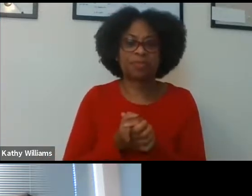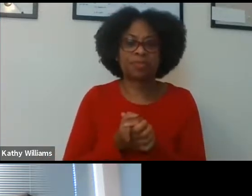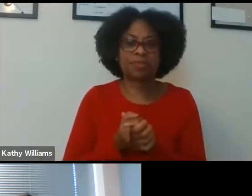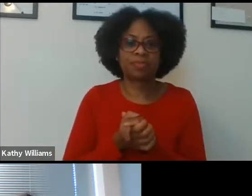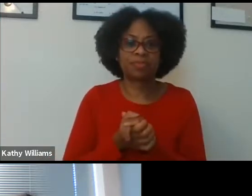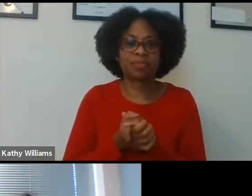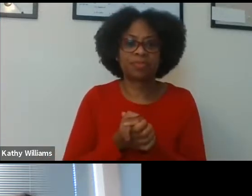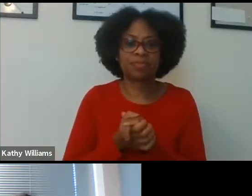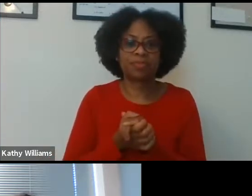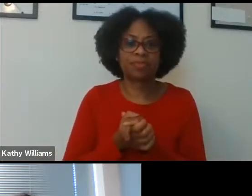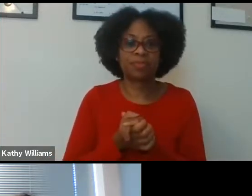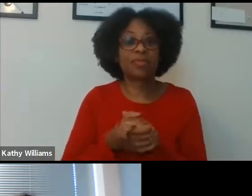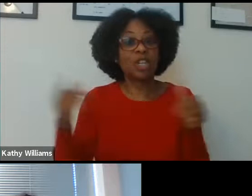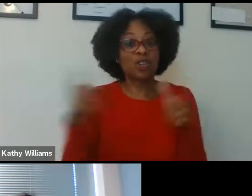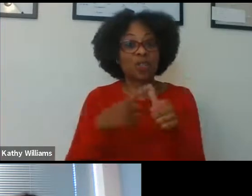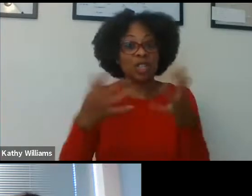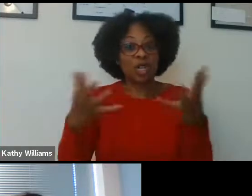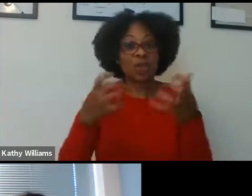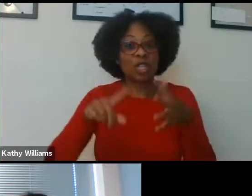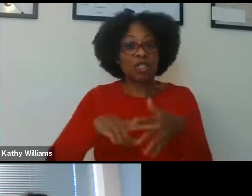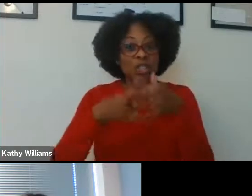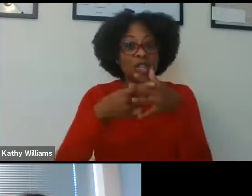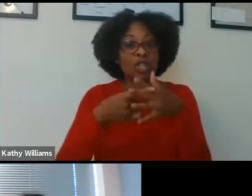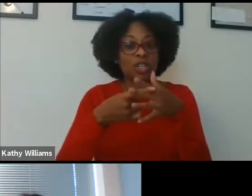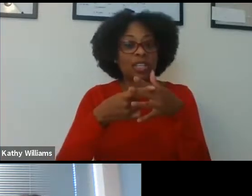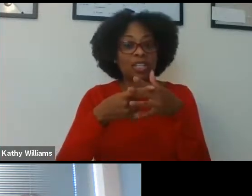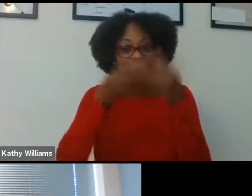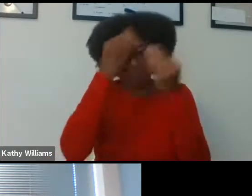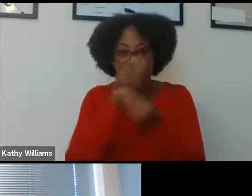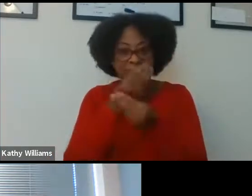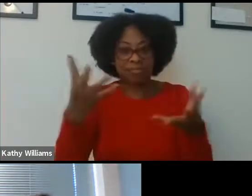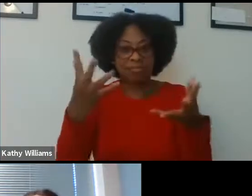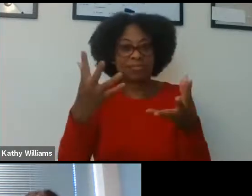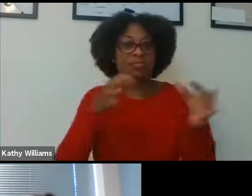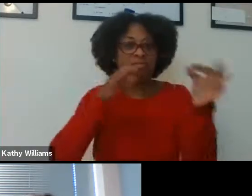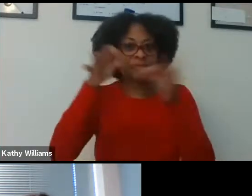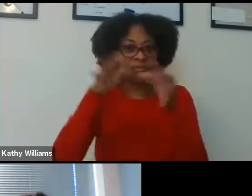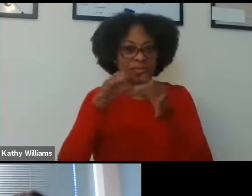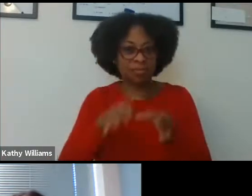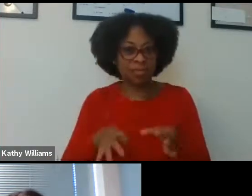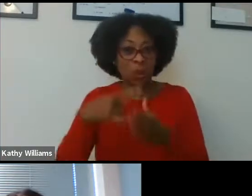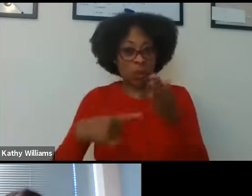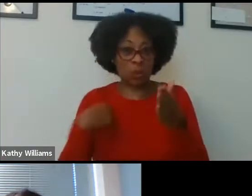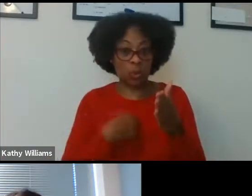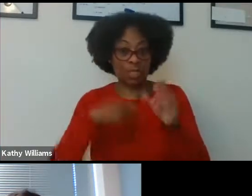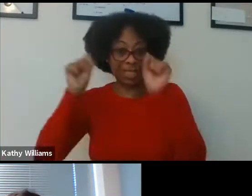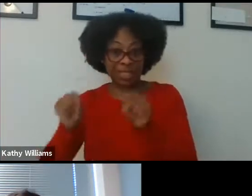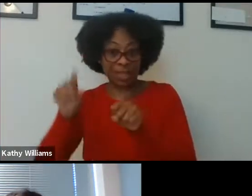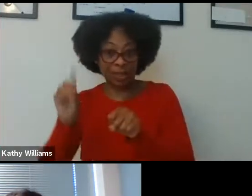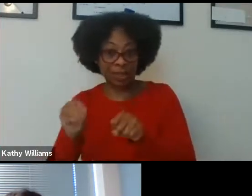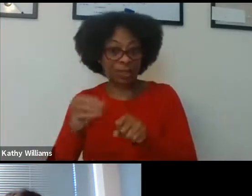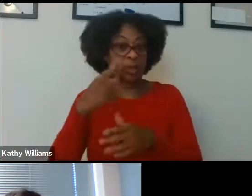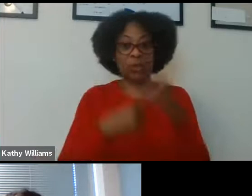Okay, first I would like to start off providing you with some information explaining what we can and cannot do for